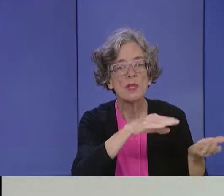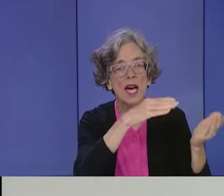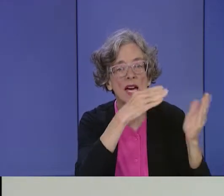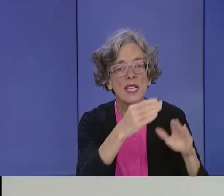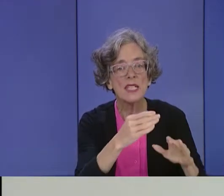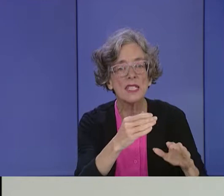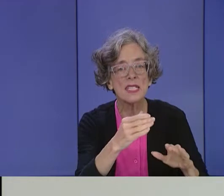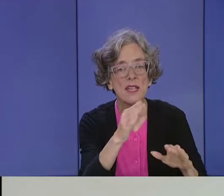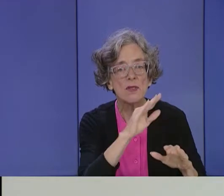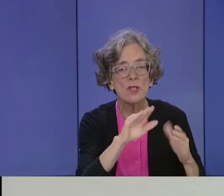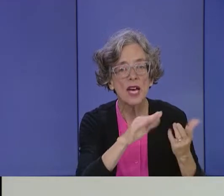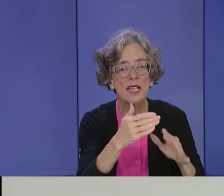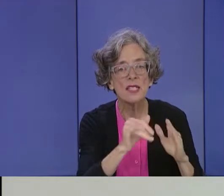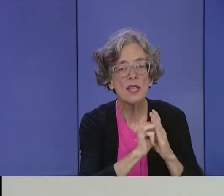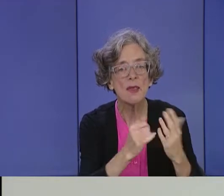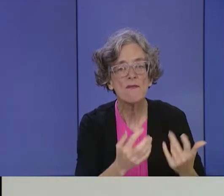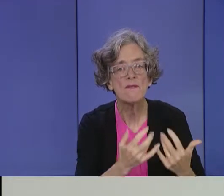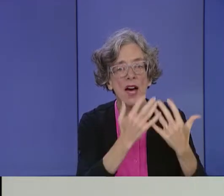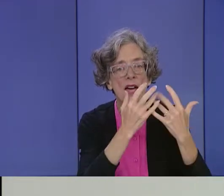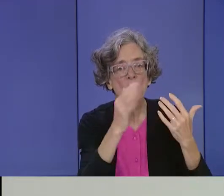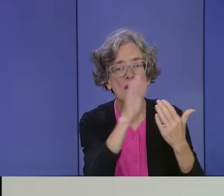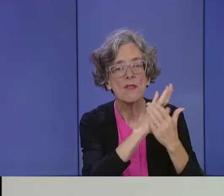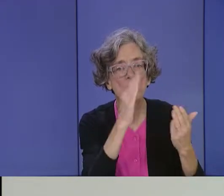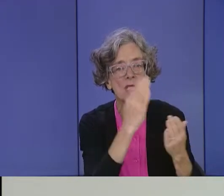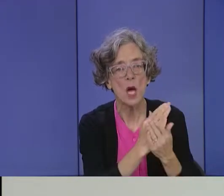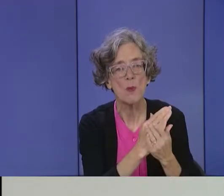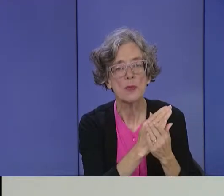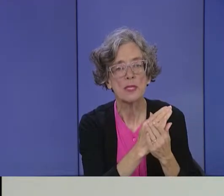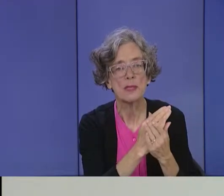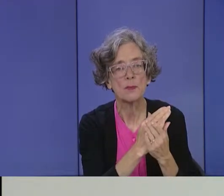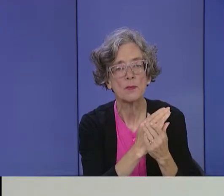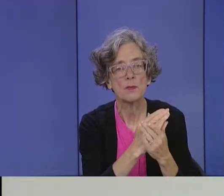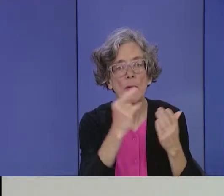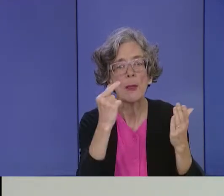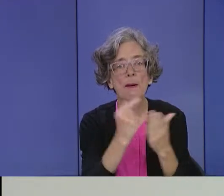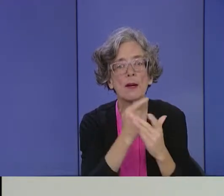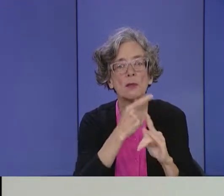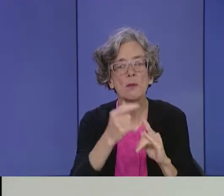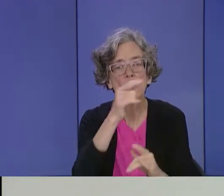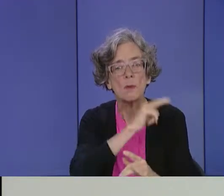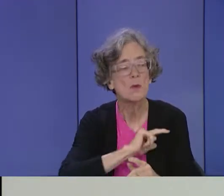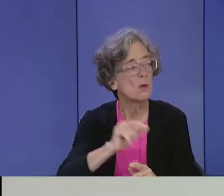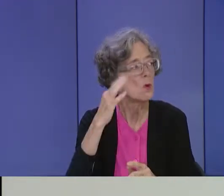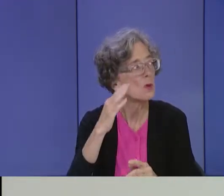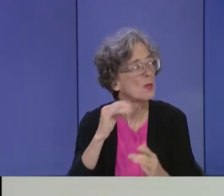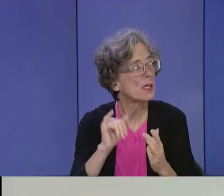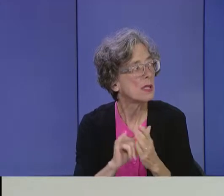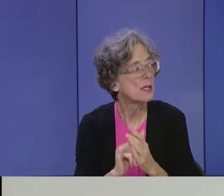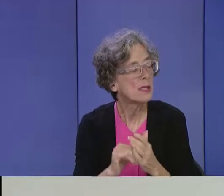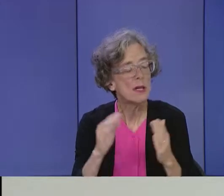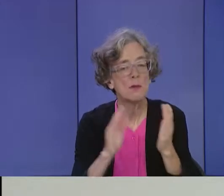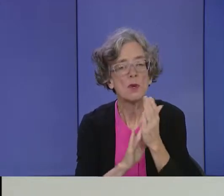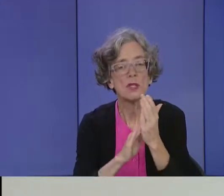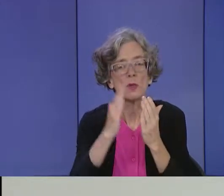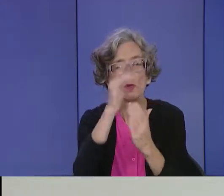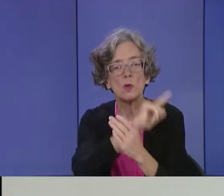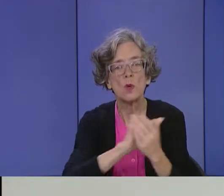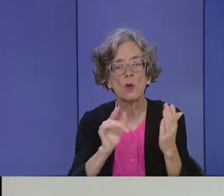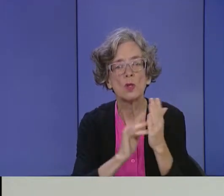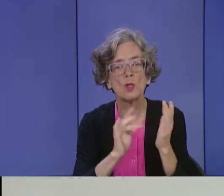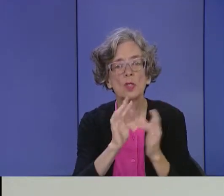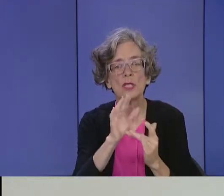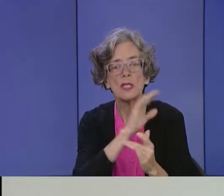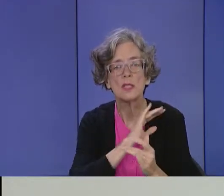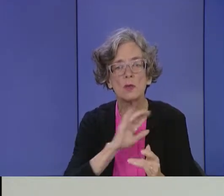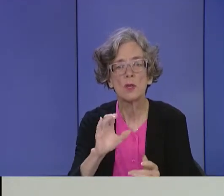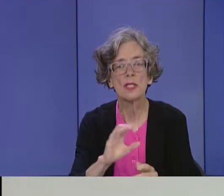where their worm does not die and the fire is not quenched. The Gospel of the Lord. Praise to you, Lord Jesus